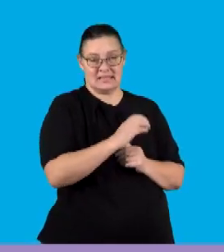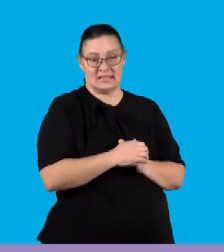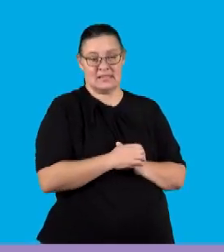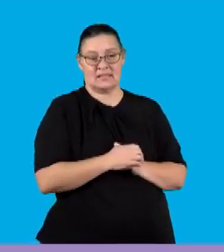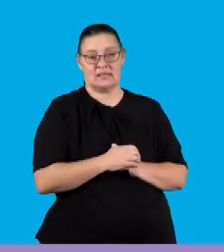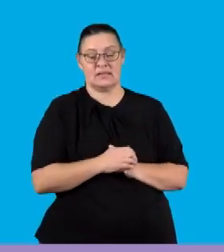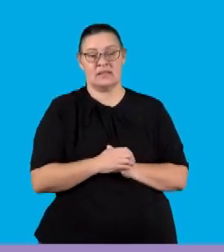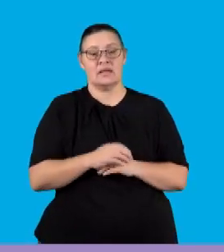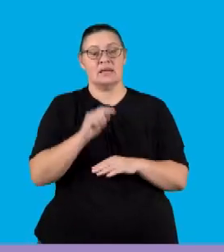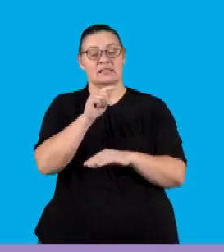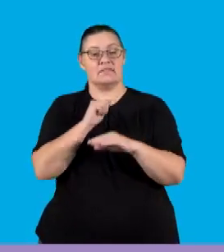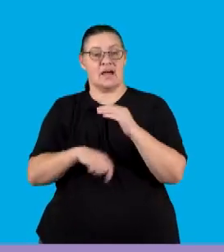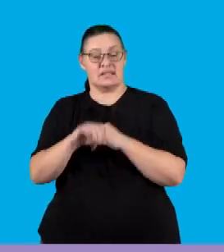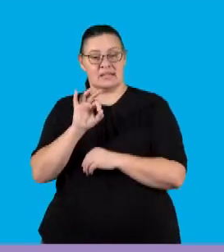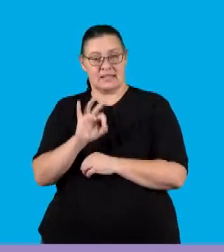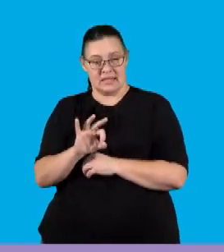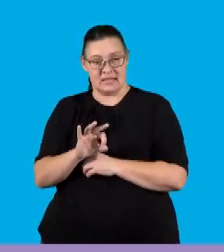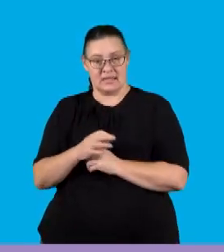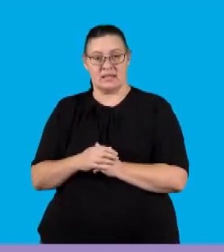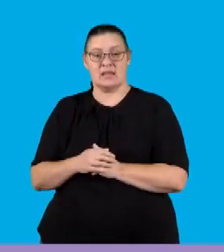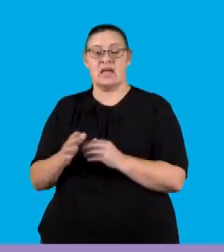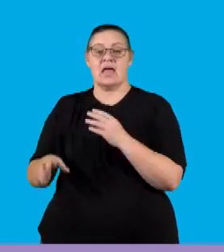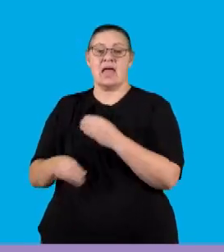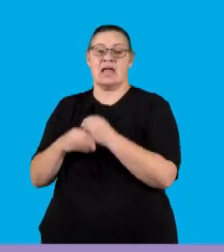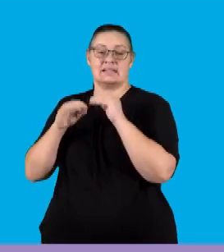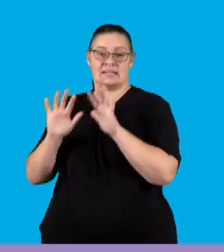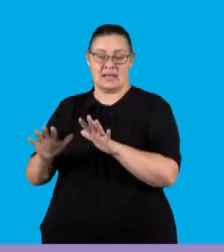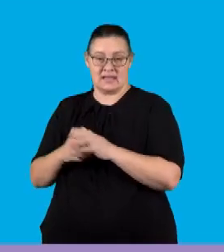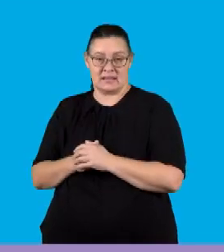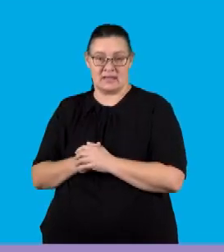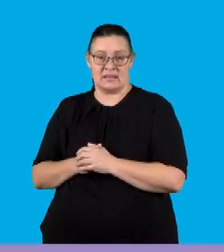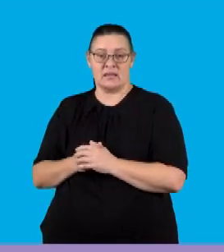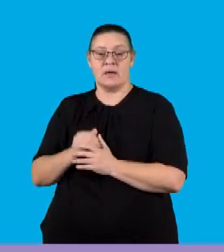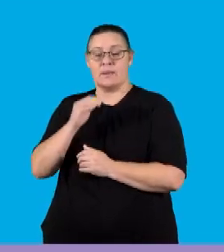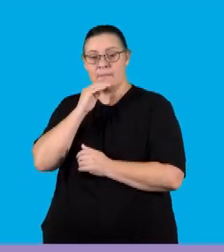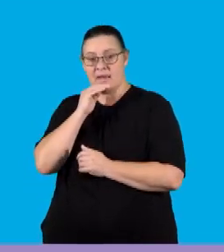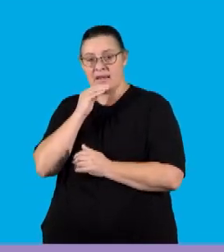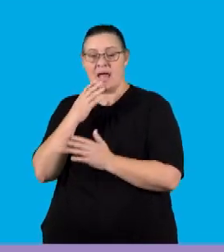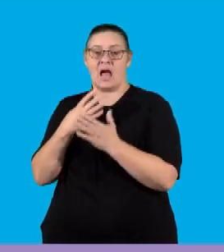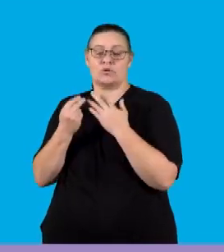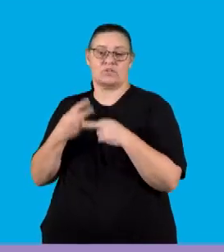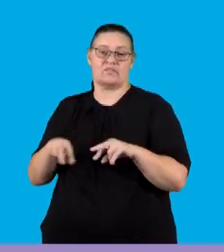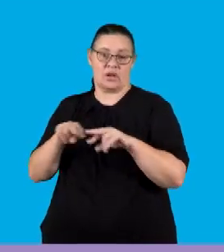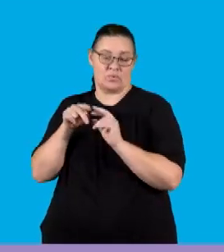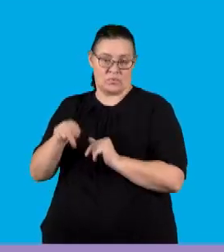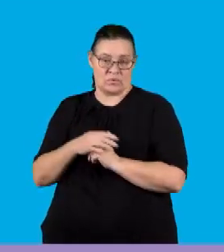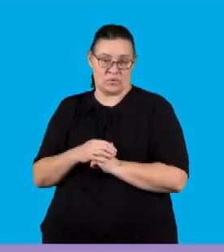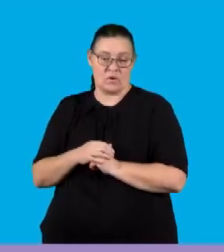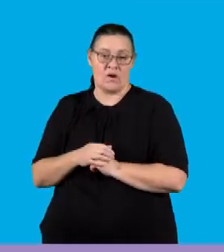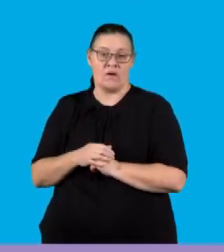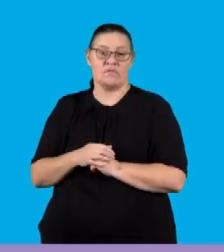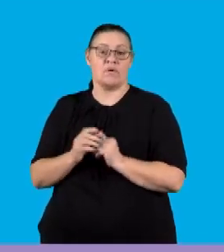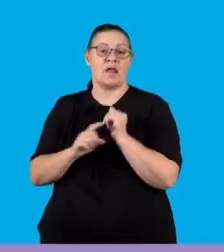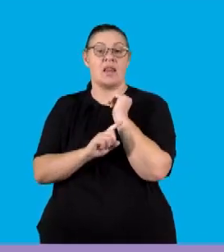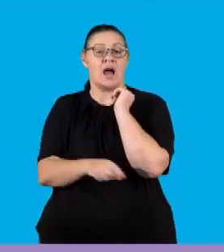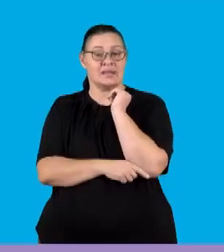and we are dividing that by 3, and we are going to add 10. So that would be the output value there. And for the last part